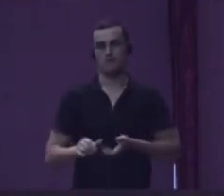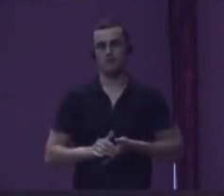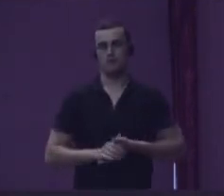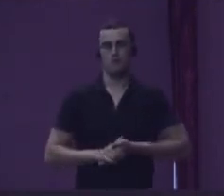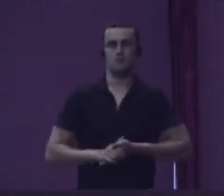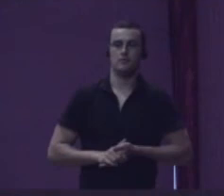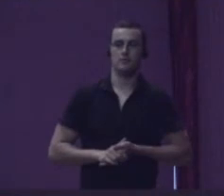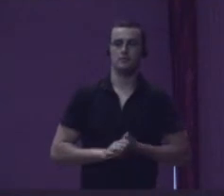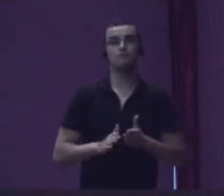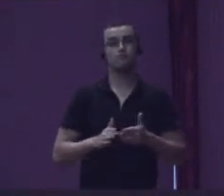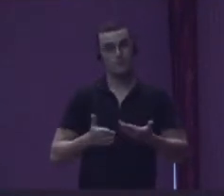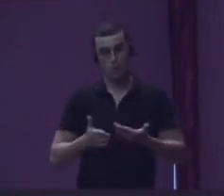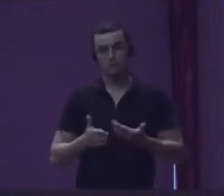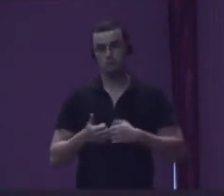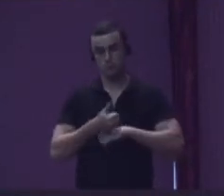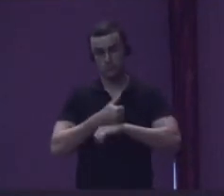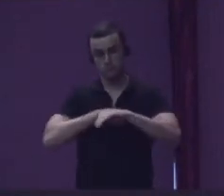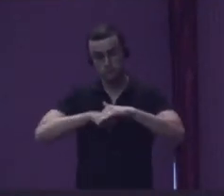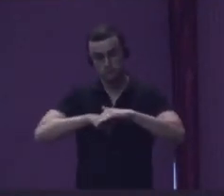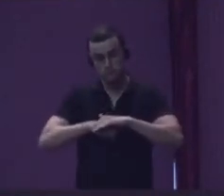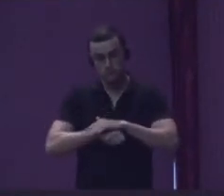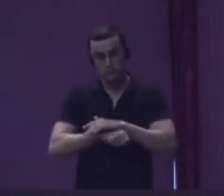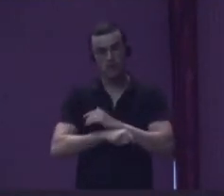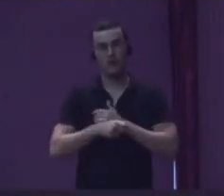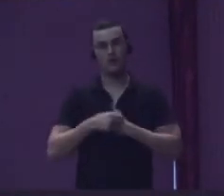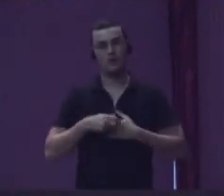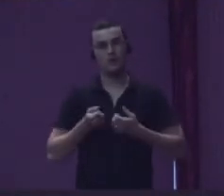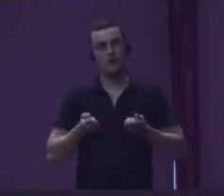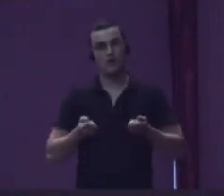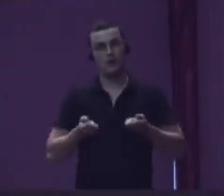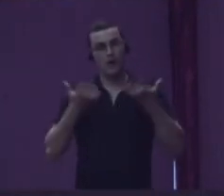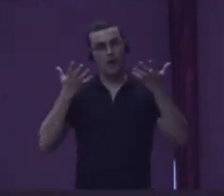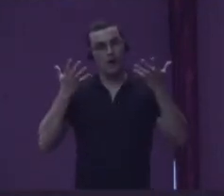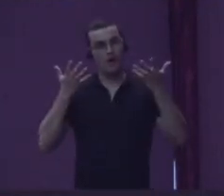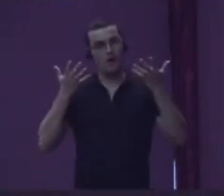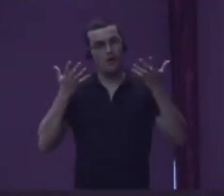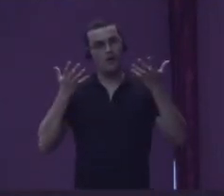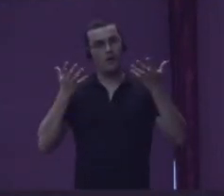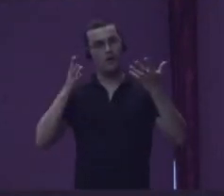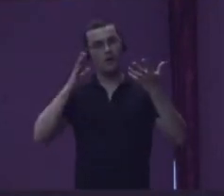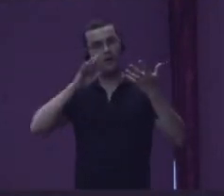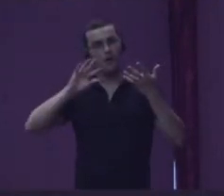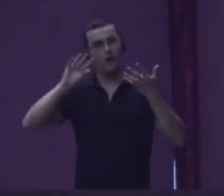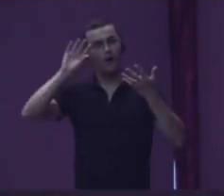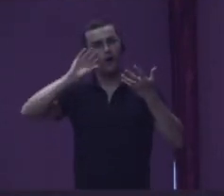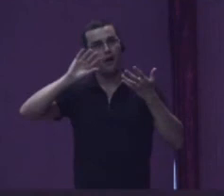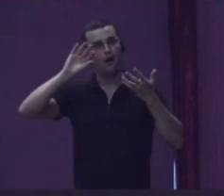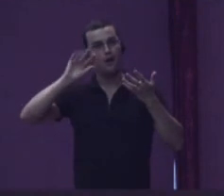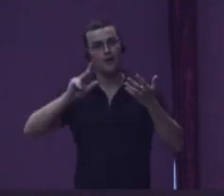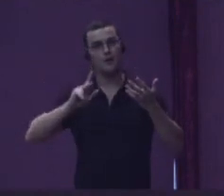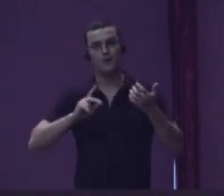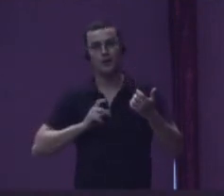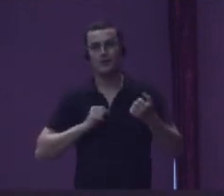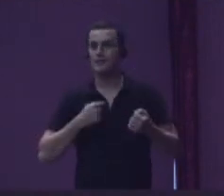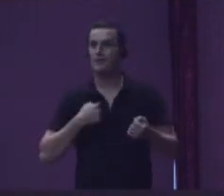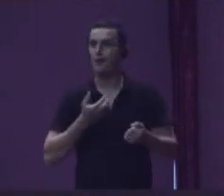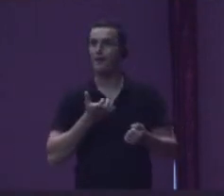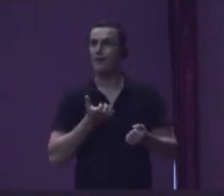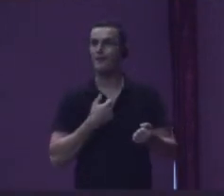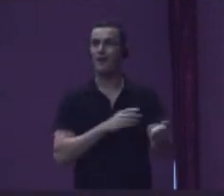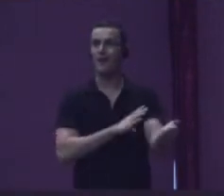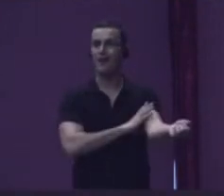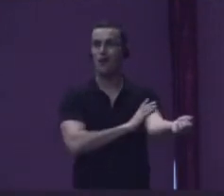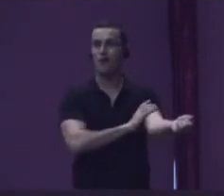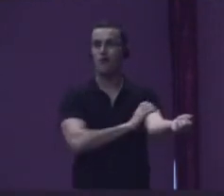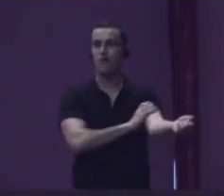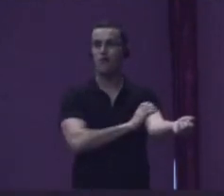delighted to have the cuffs. There are certain things like that that they feel would